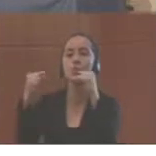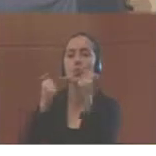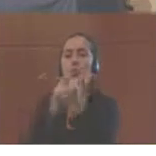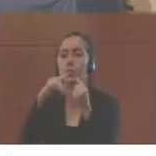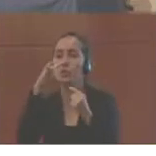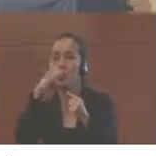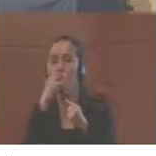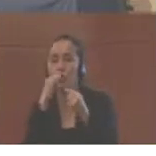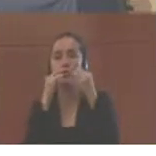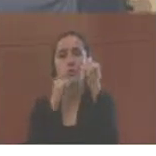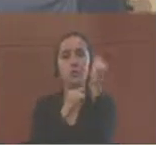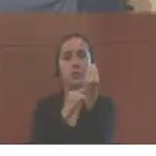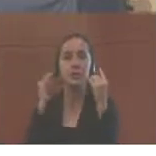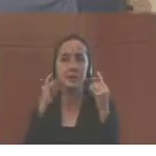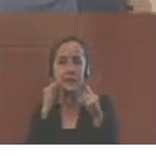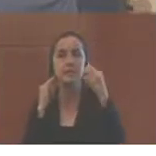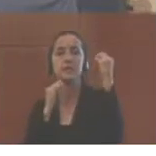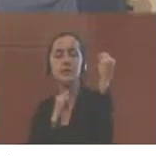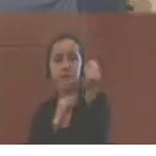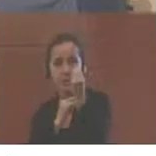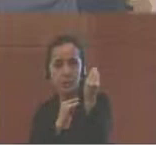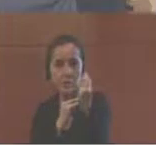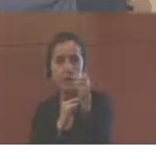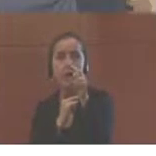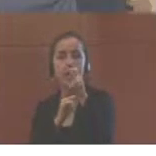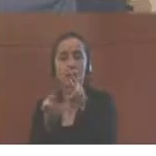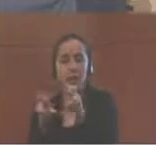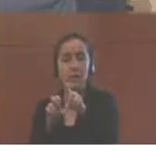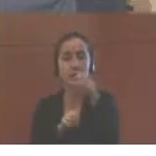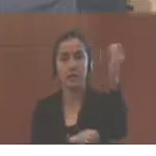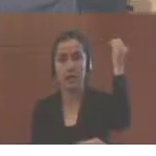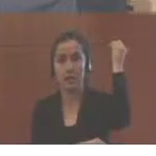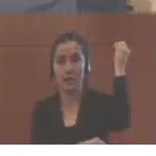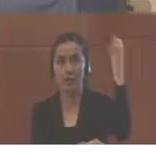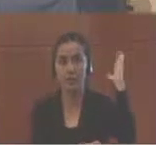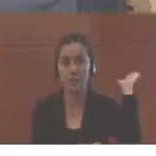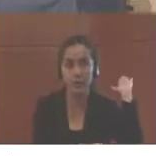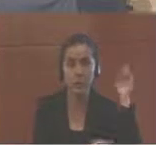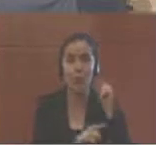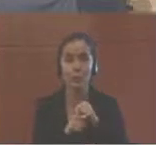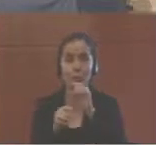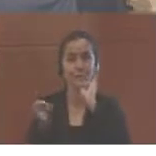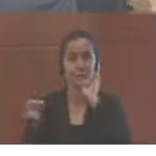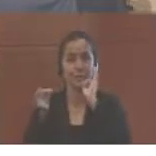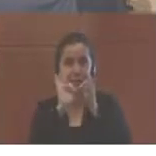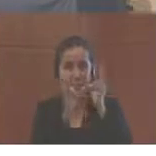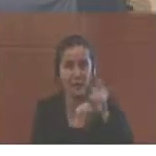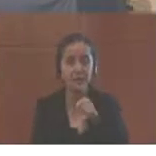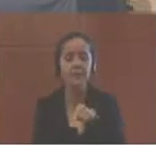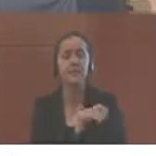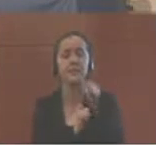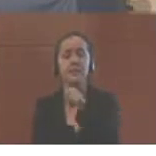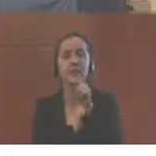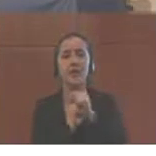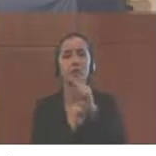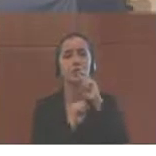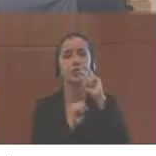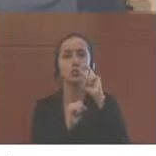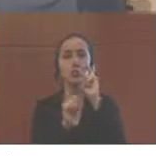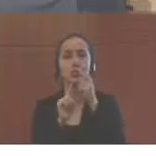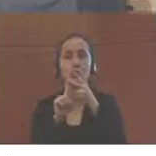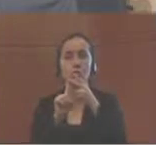children and adolescents who were here at the thematic session 1, and also would like